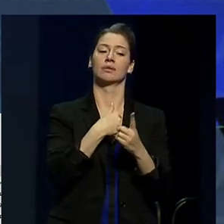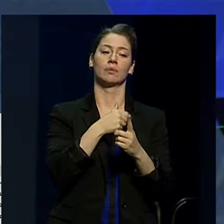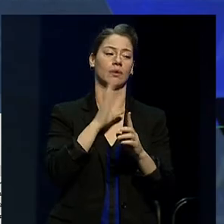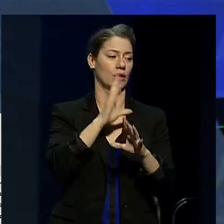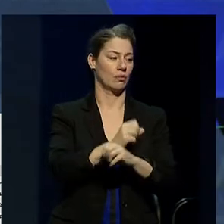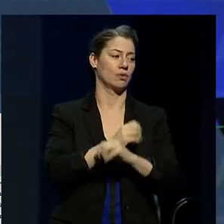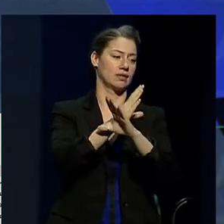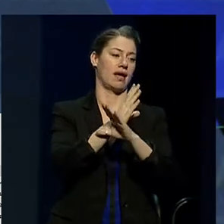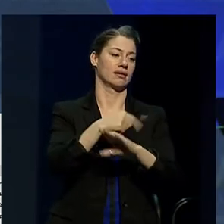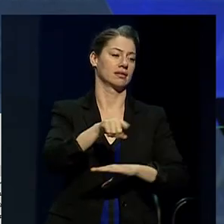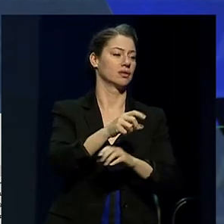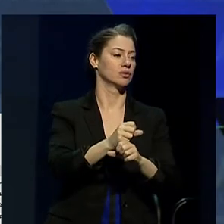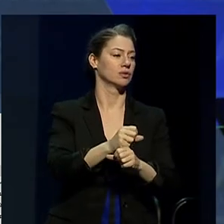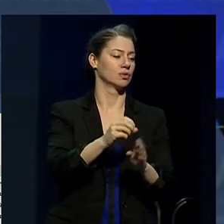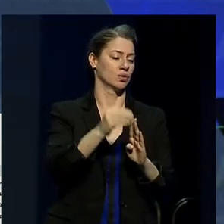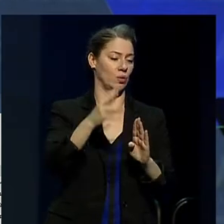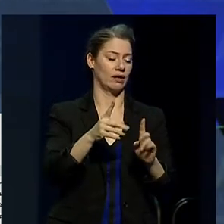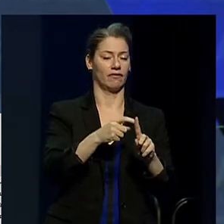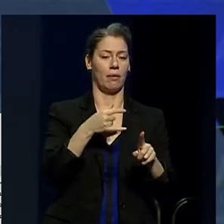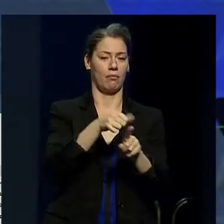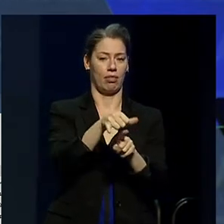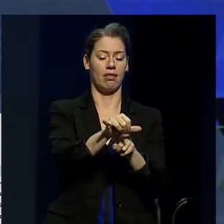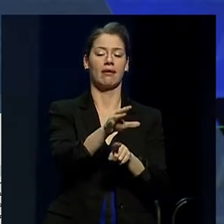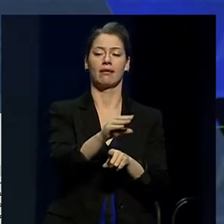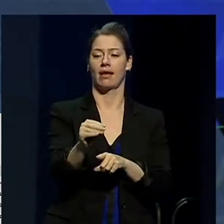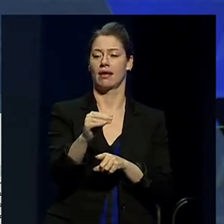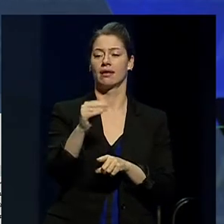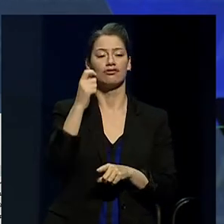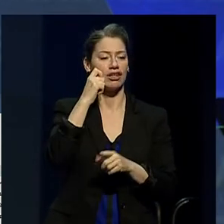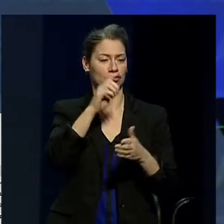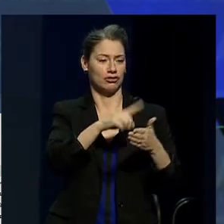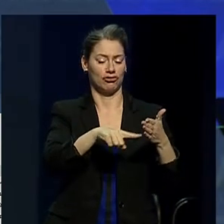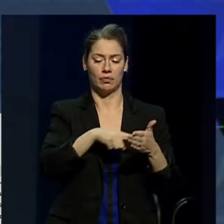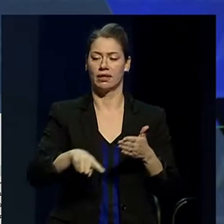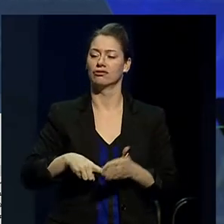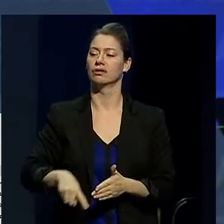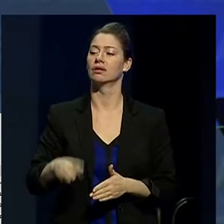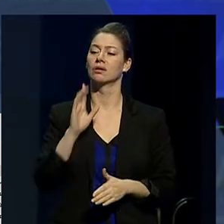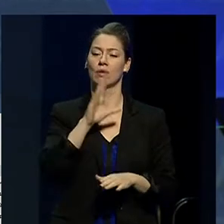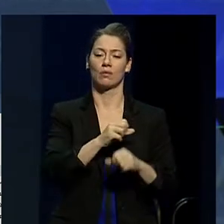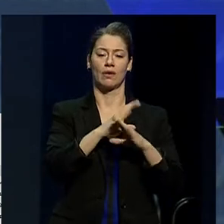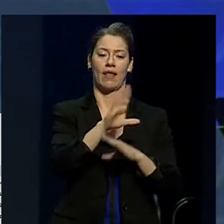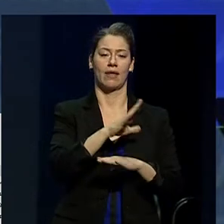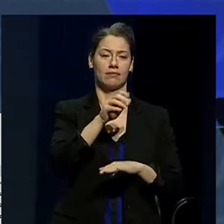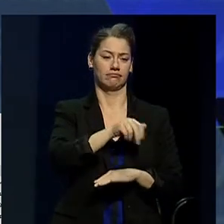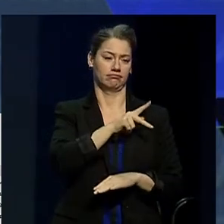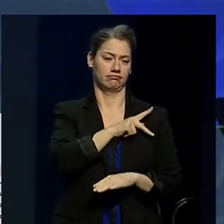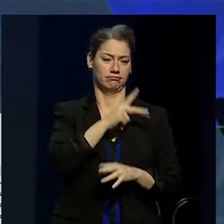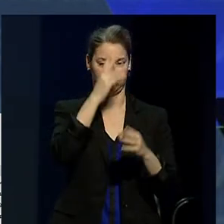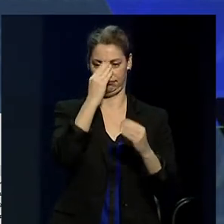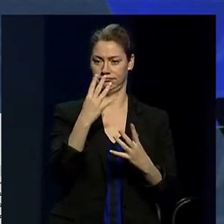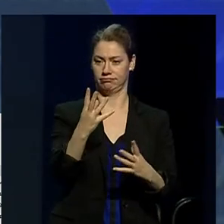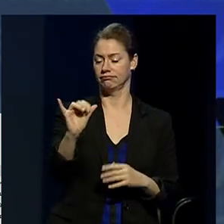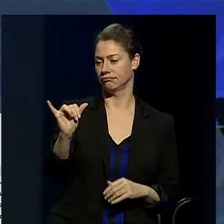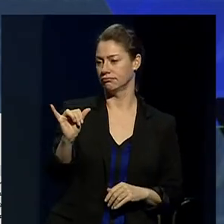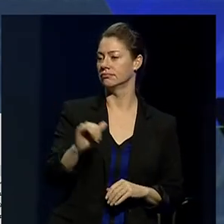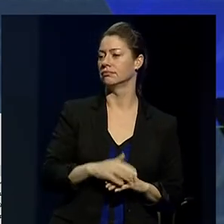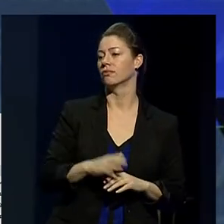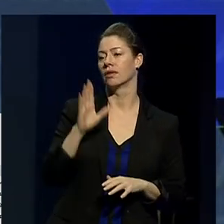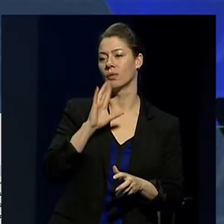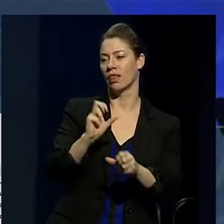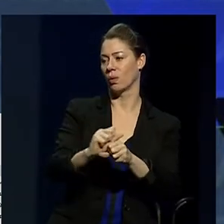We will protect students from bullying and racial discrimination. We will protect students' personal information. We will work to